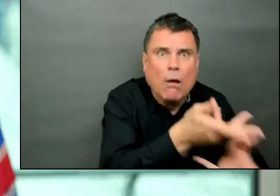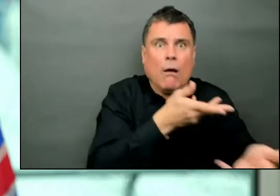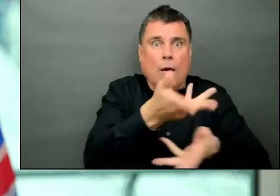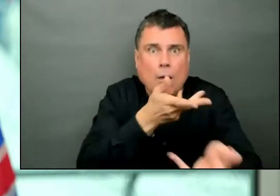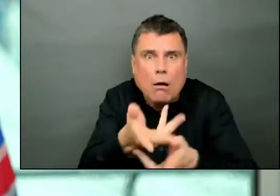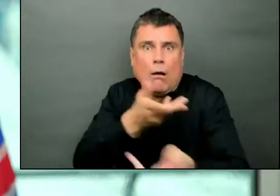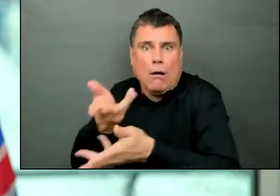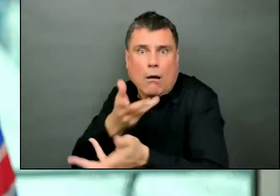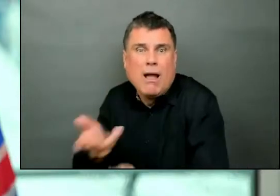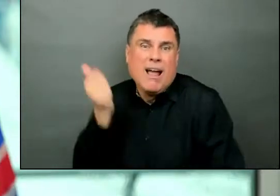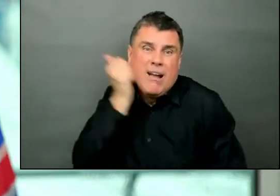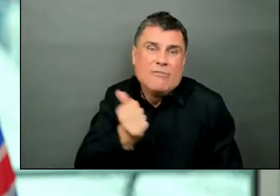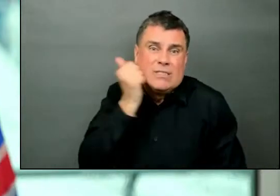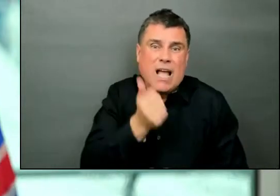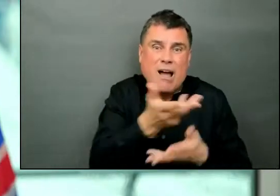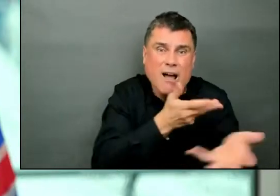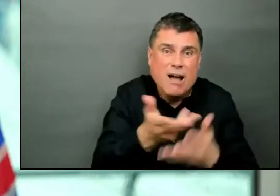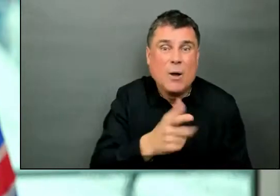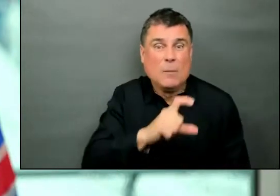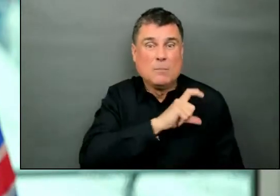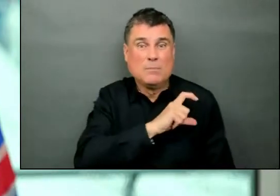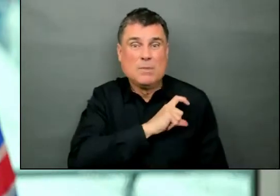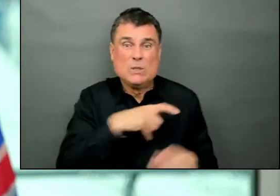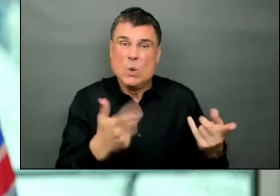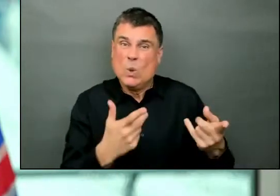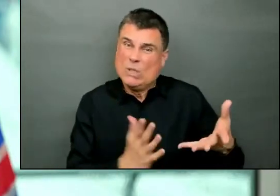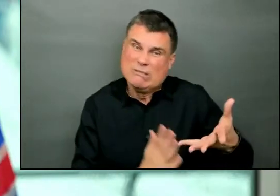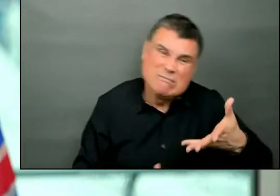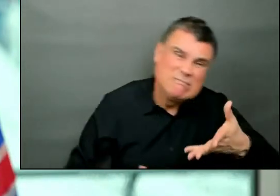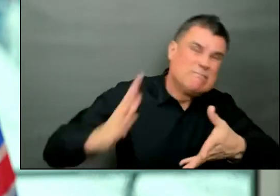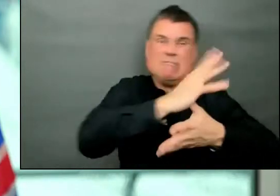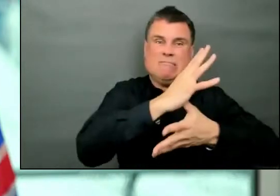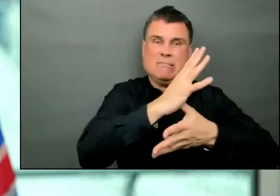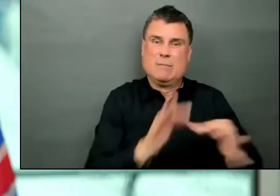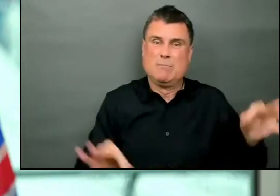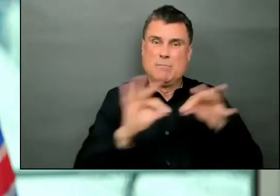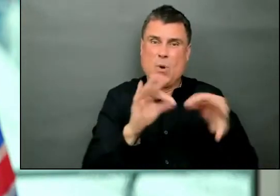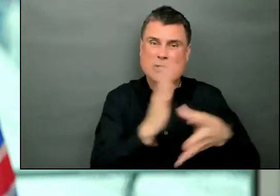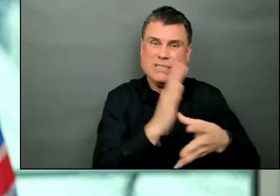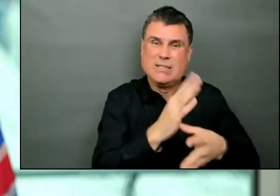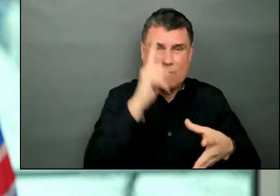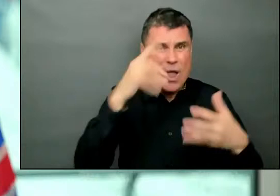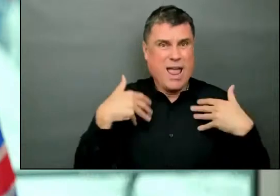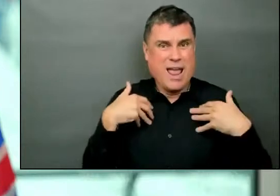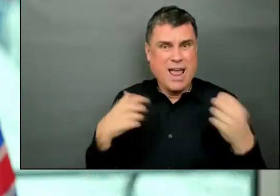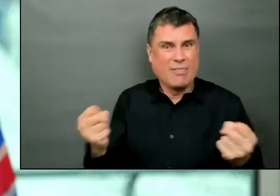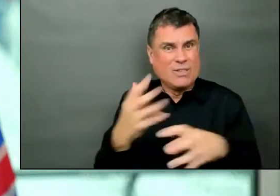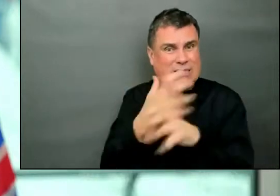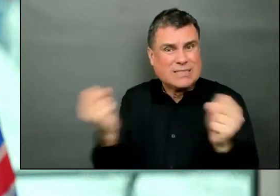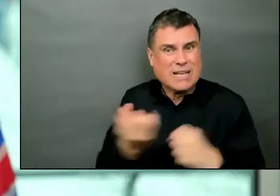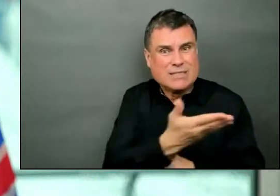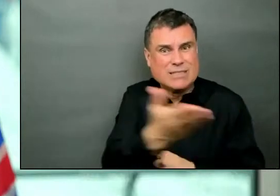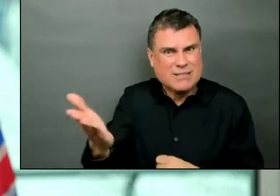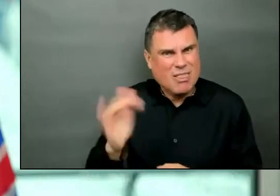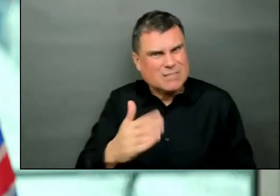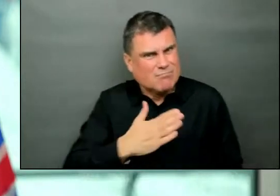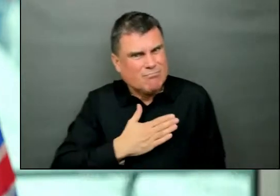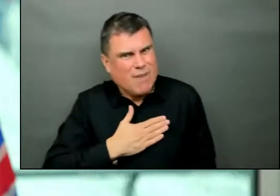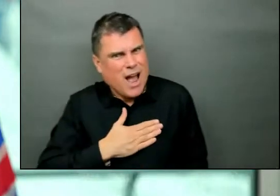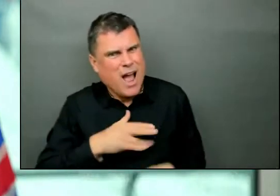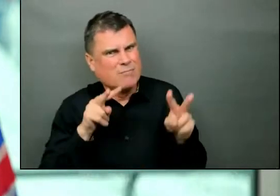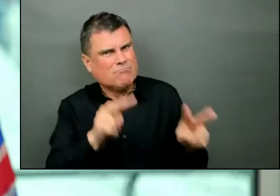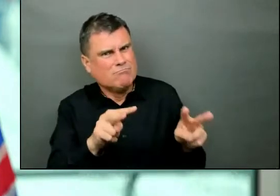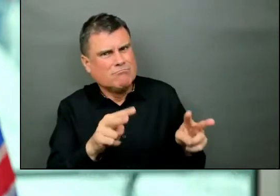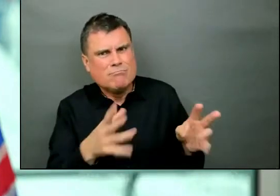their vital and important role in public safety in our province. So I'm not sure how that got interpreted into